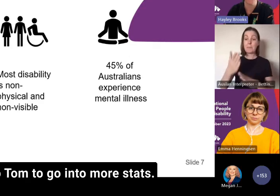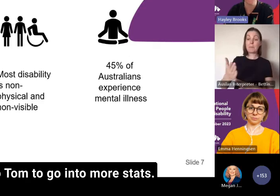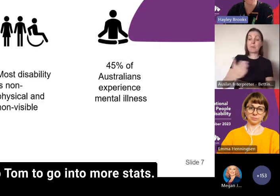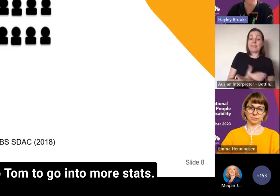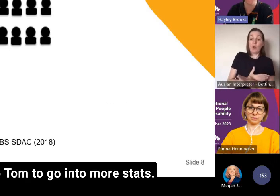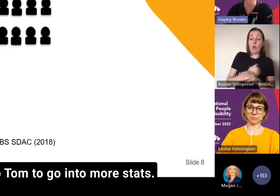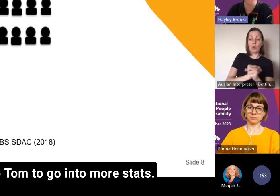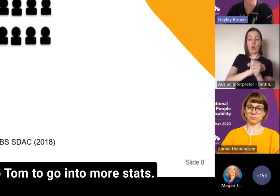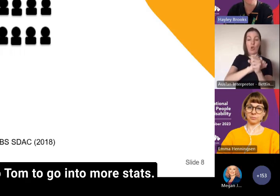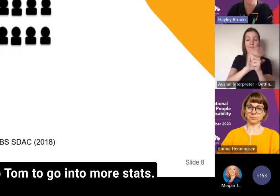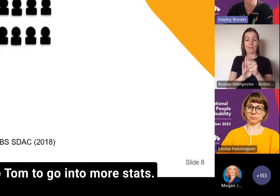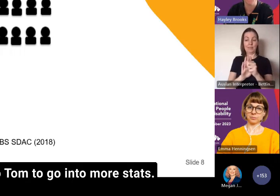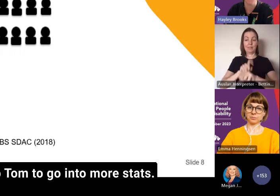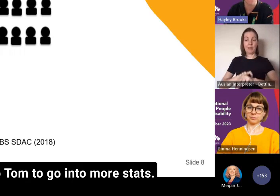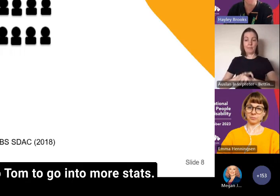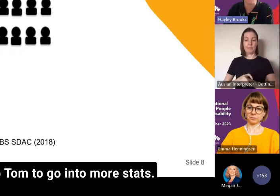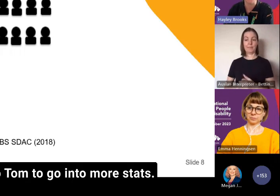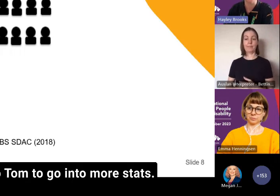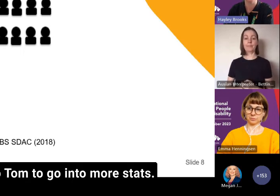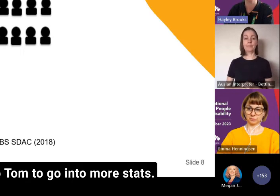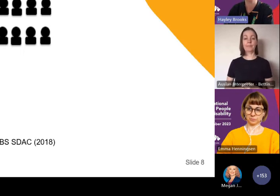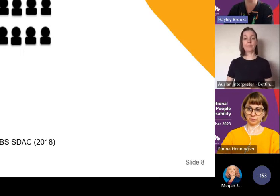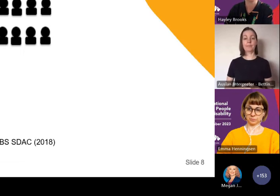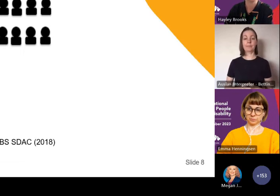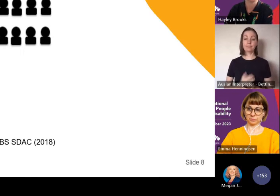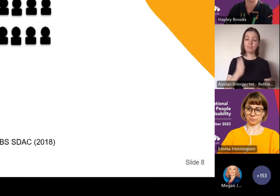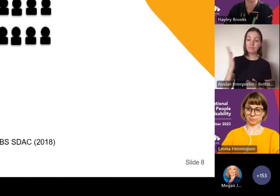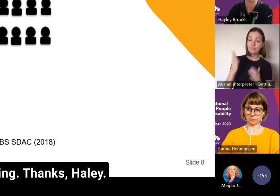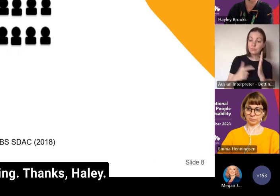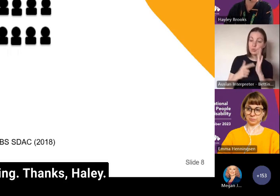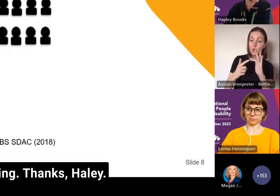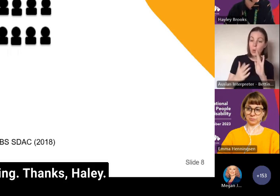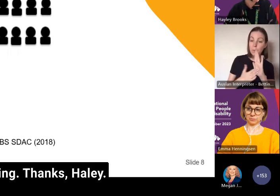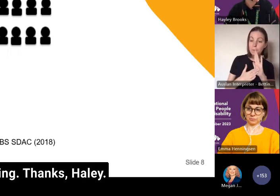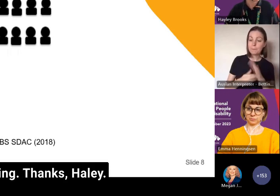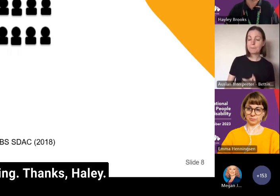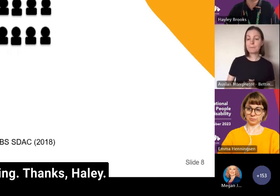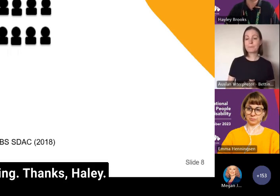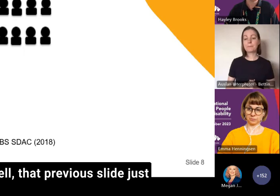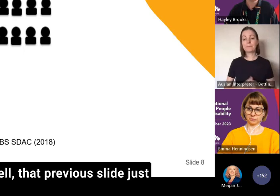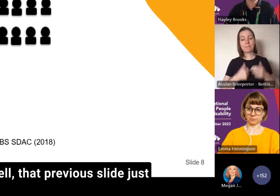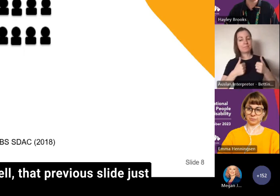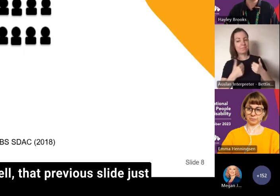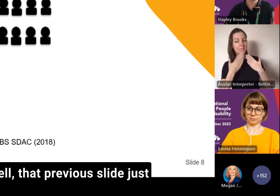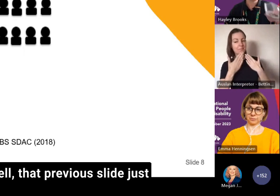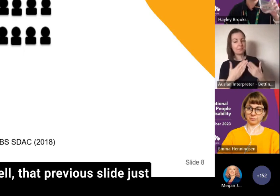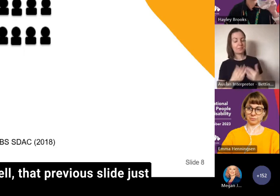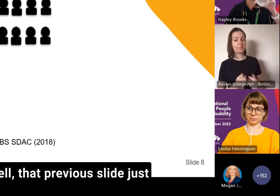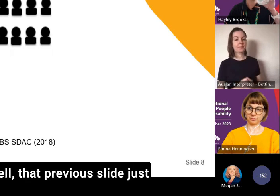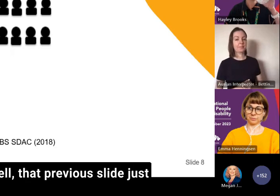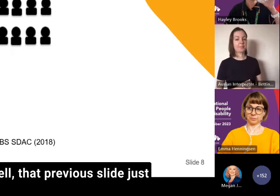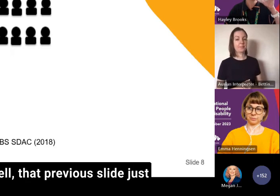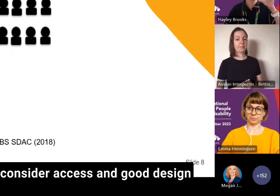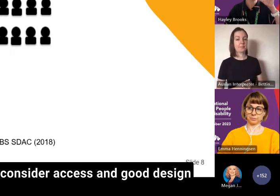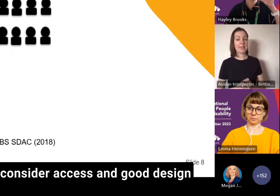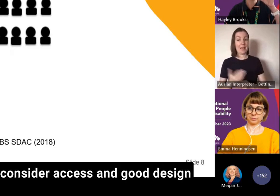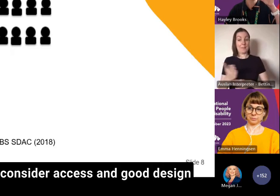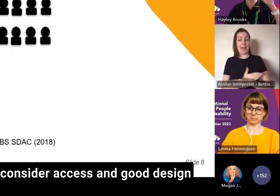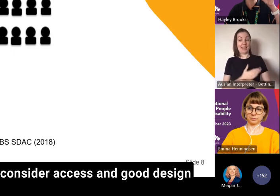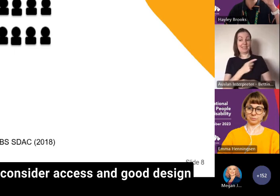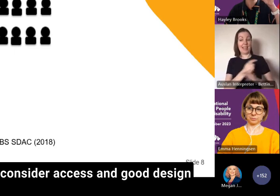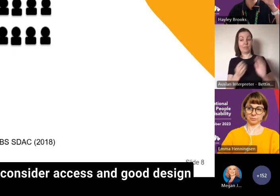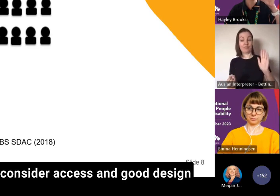So I'll hand over to Tom to go into more stats. Tom speaking. Thanks, Hayley. And I guess as well, that previous slide just